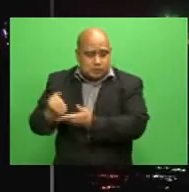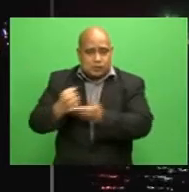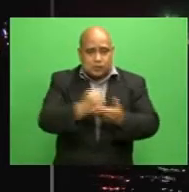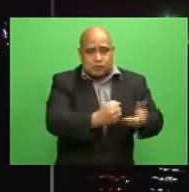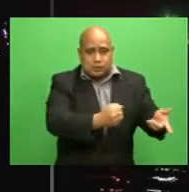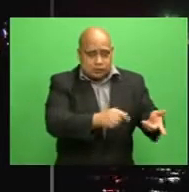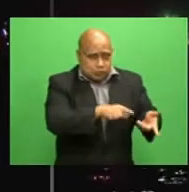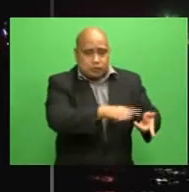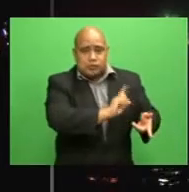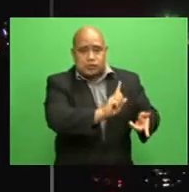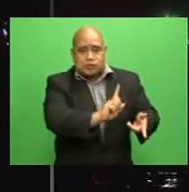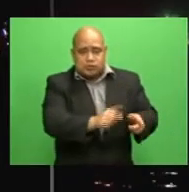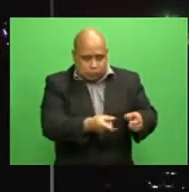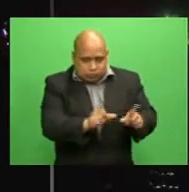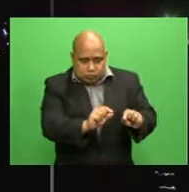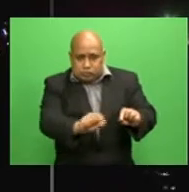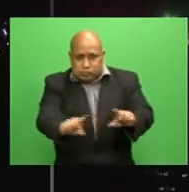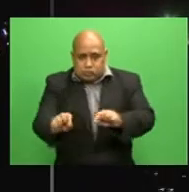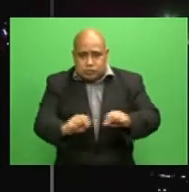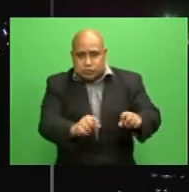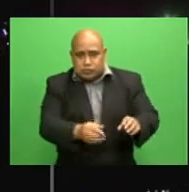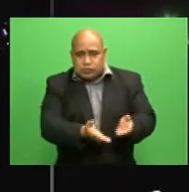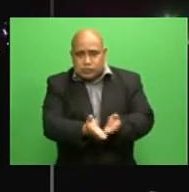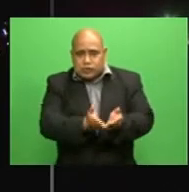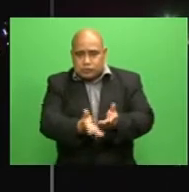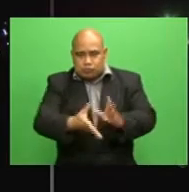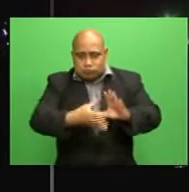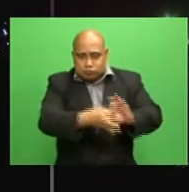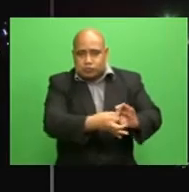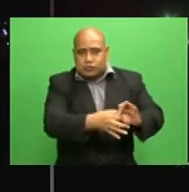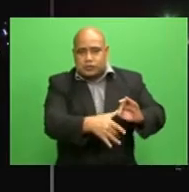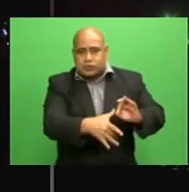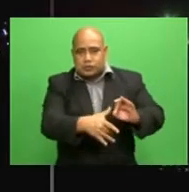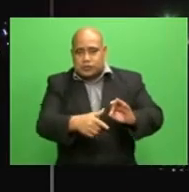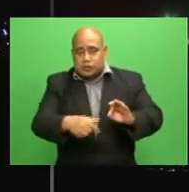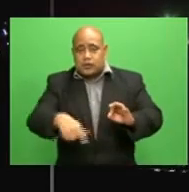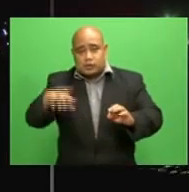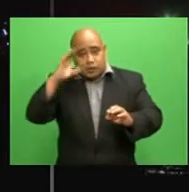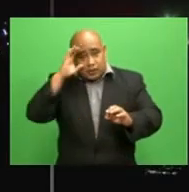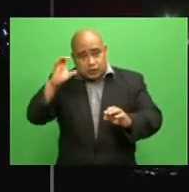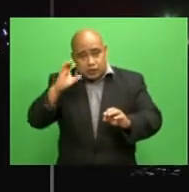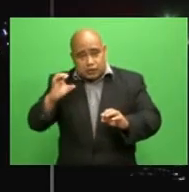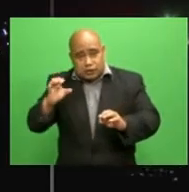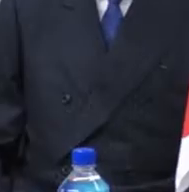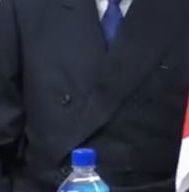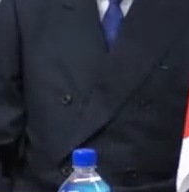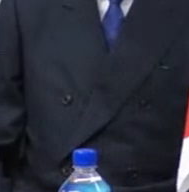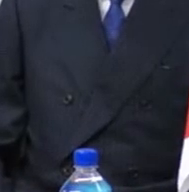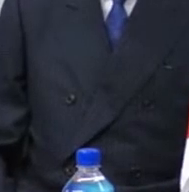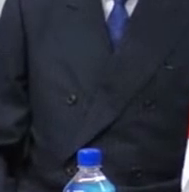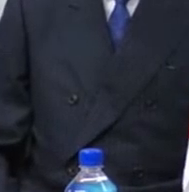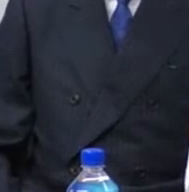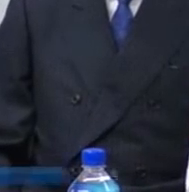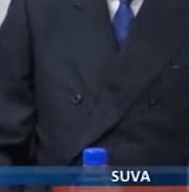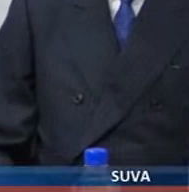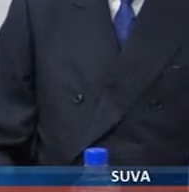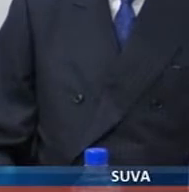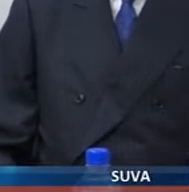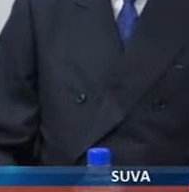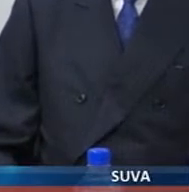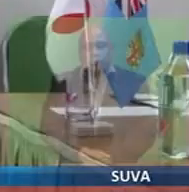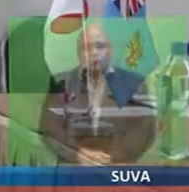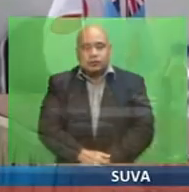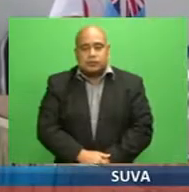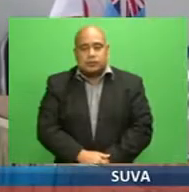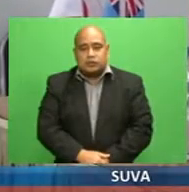further strengthen the relationship between the two countries. Koroi Tandulala reports. The Health Minister says the